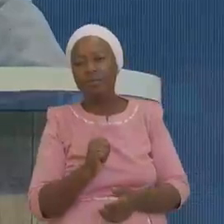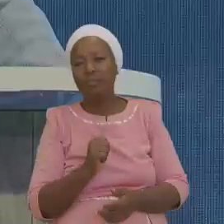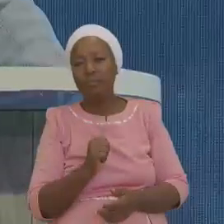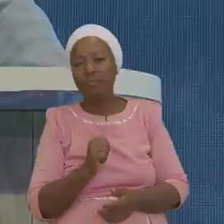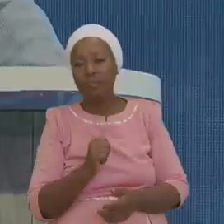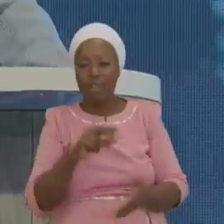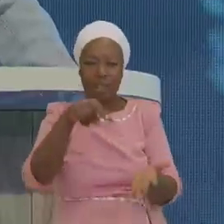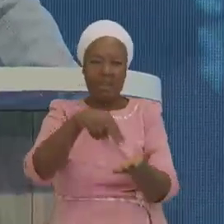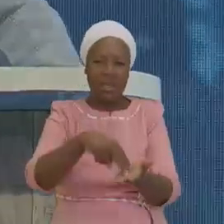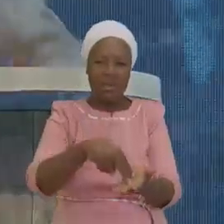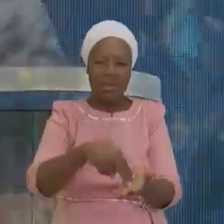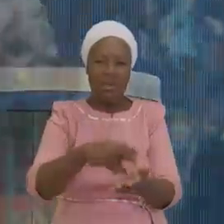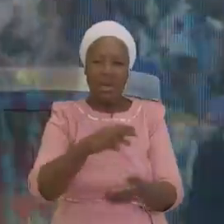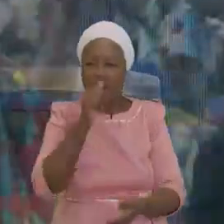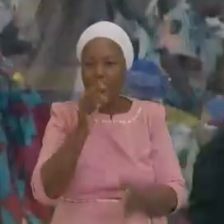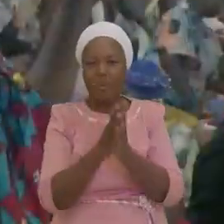Stand up, I'm praying for you.